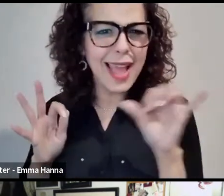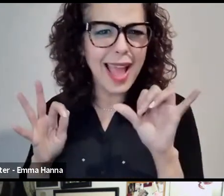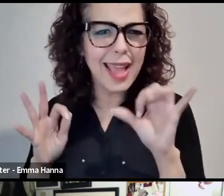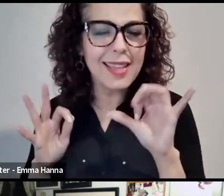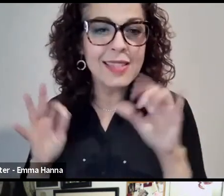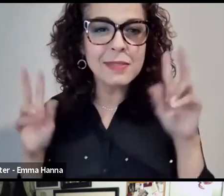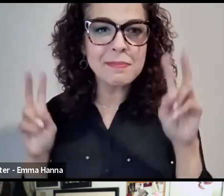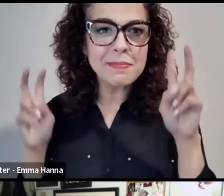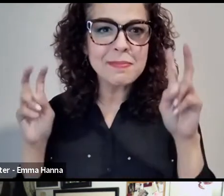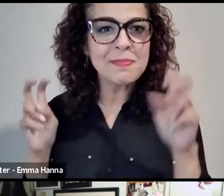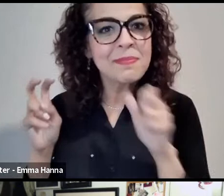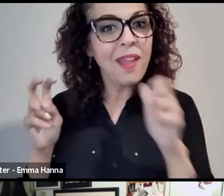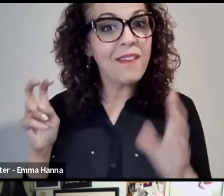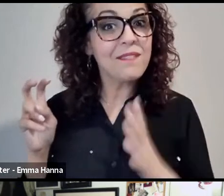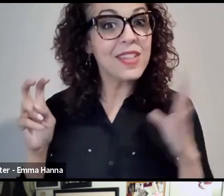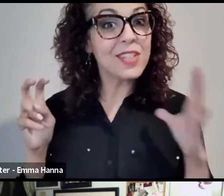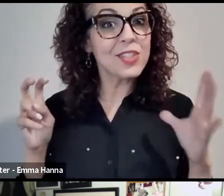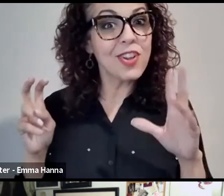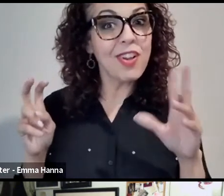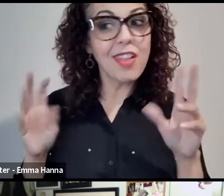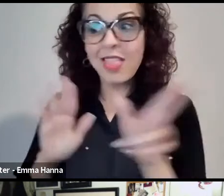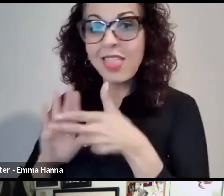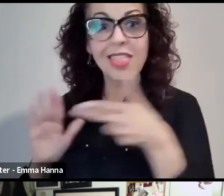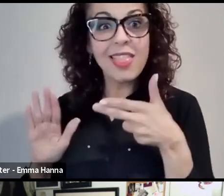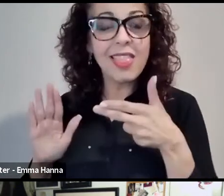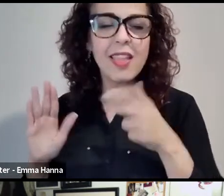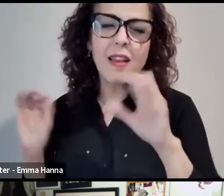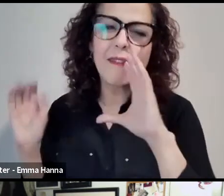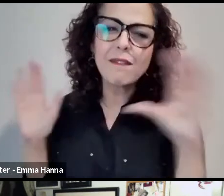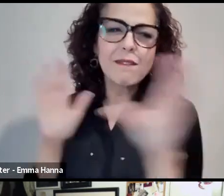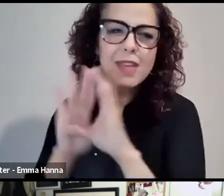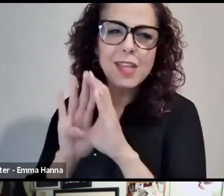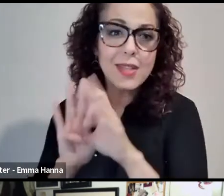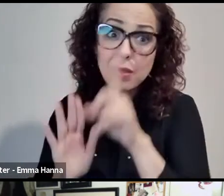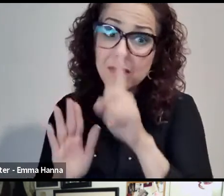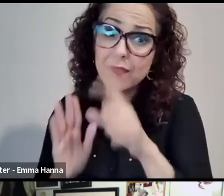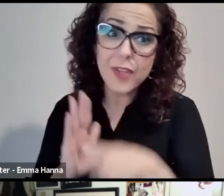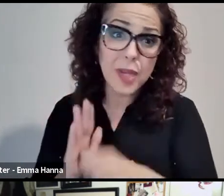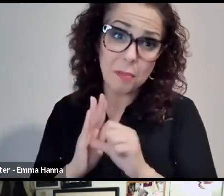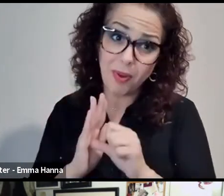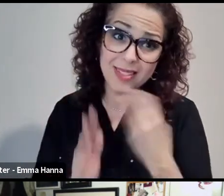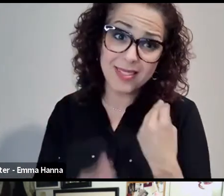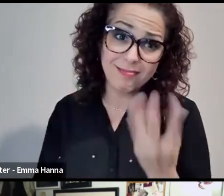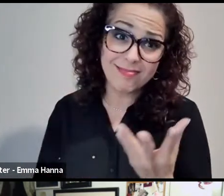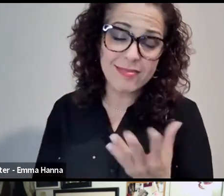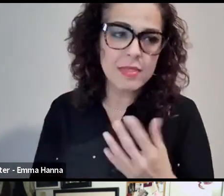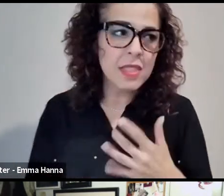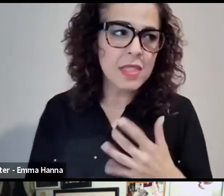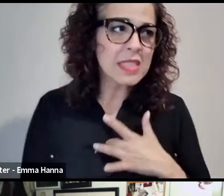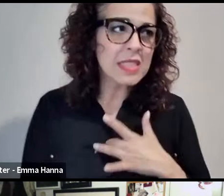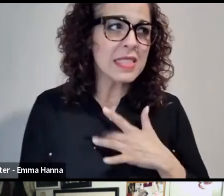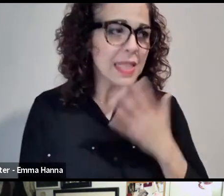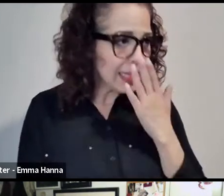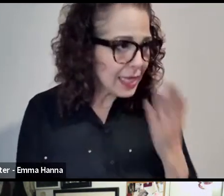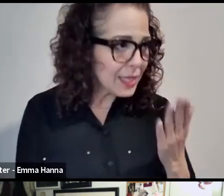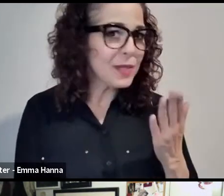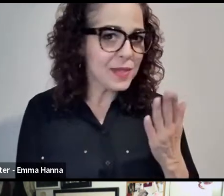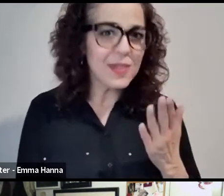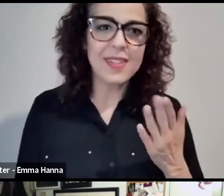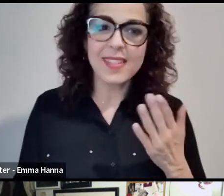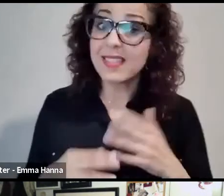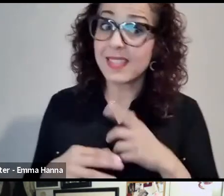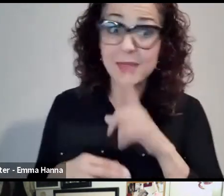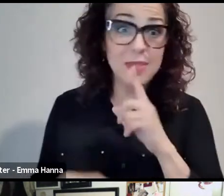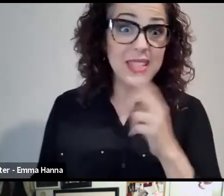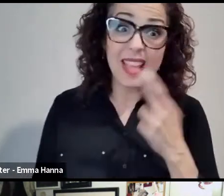unofficial, you know, figuration. I was really impressed. So thank you. Yeah, it's got just a hell of a